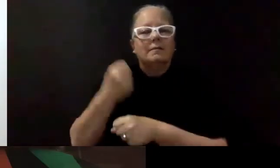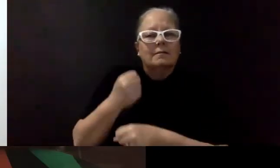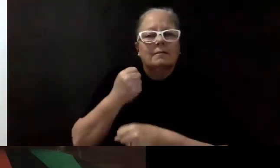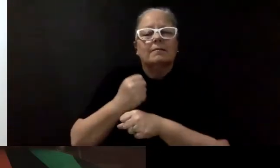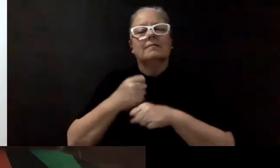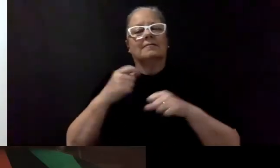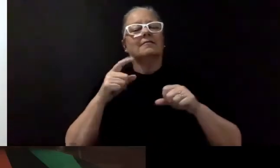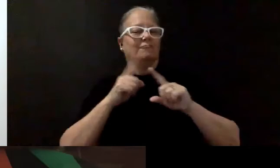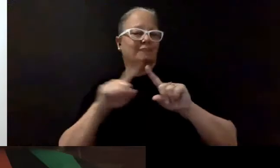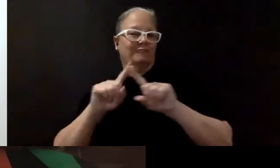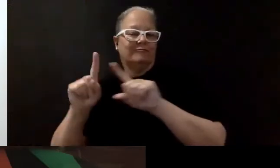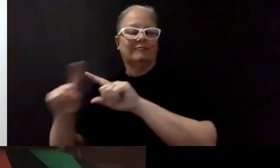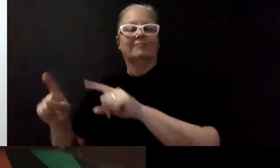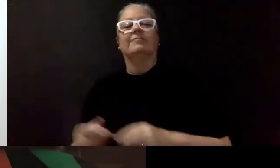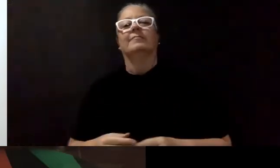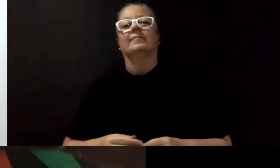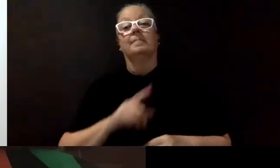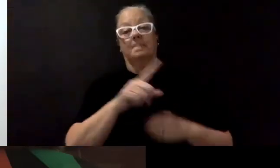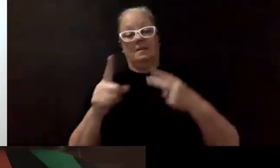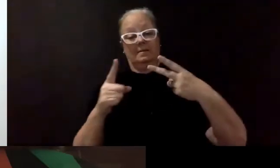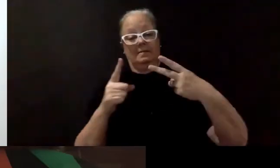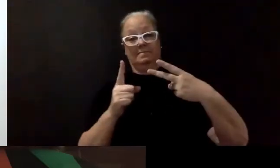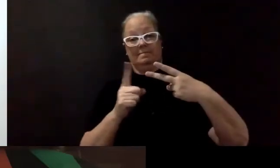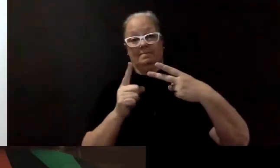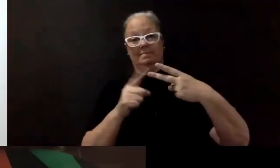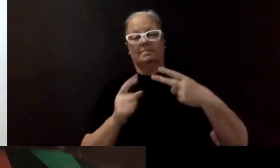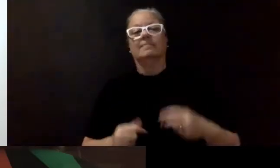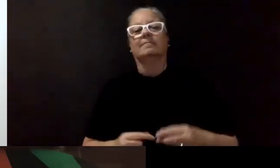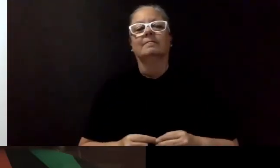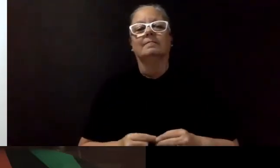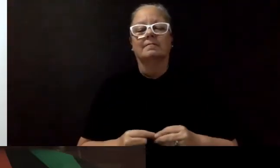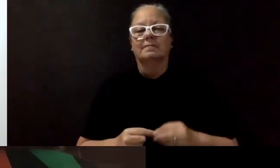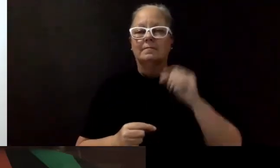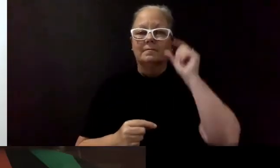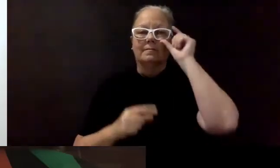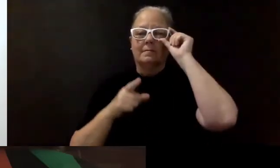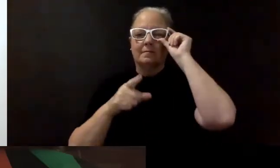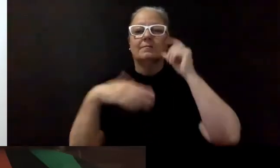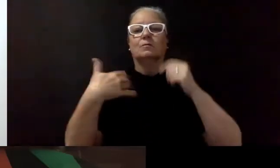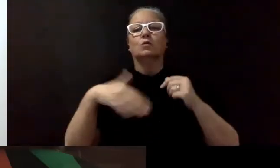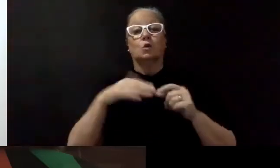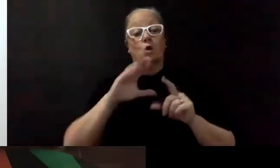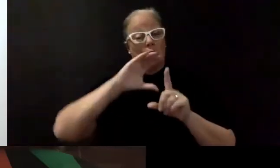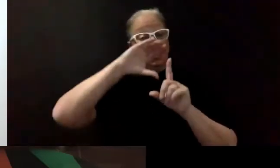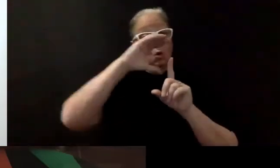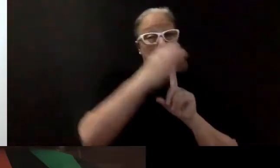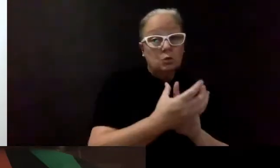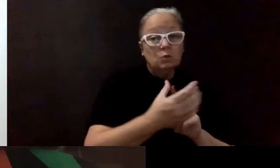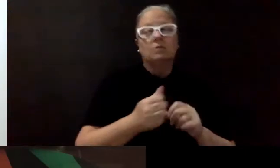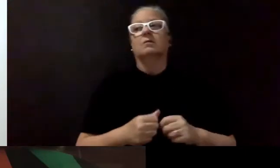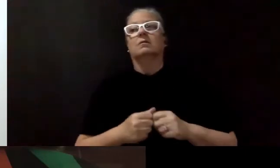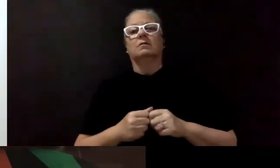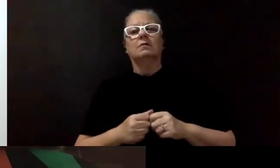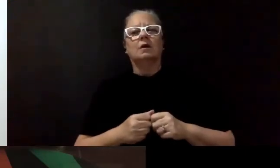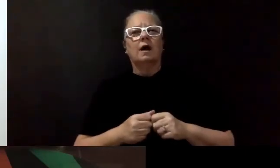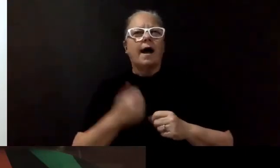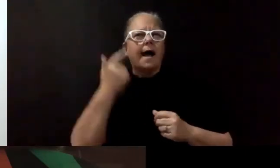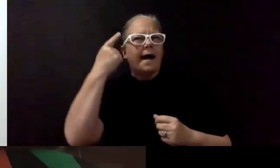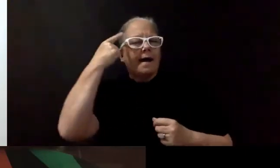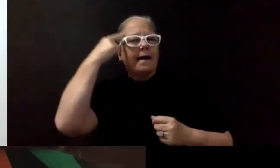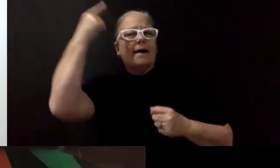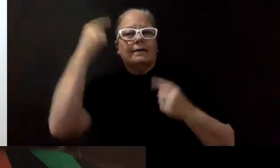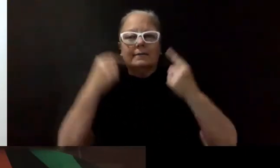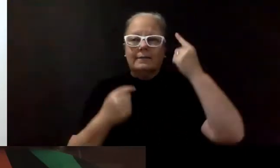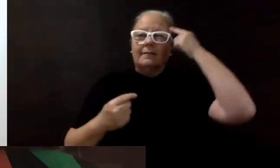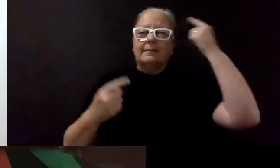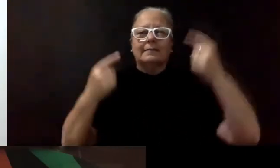The second session, Orange Hope, Cultural and Creative Industries Against COVID-19,